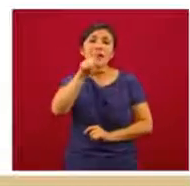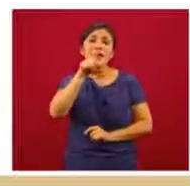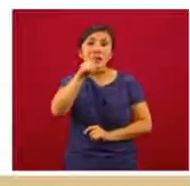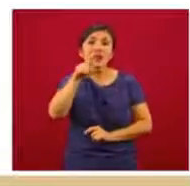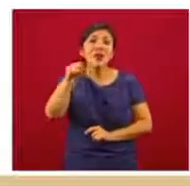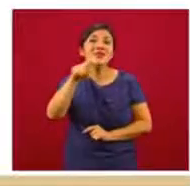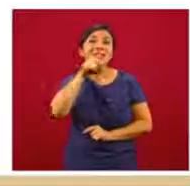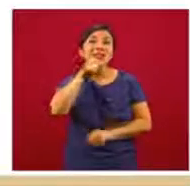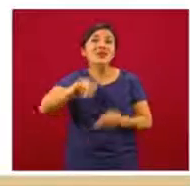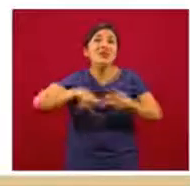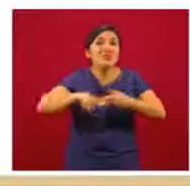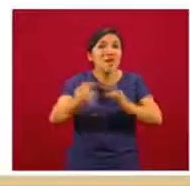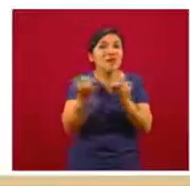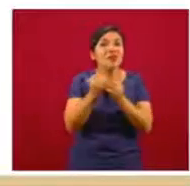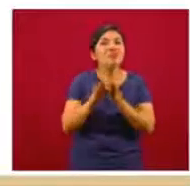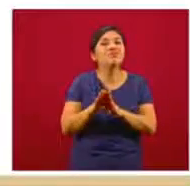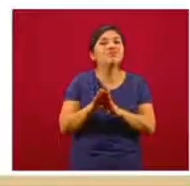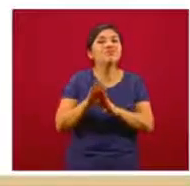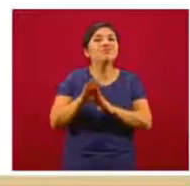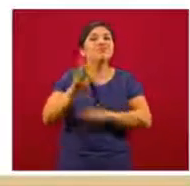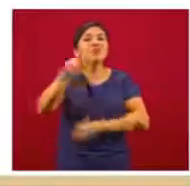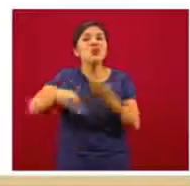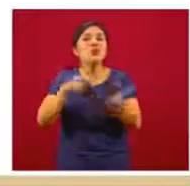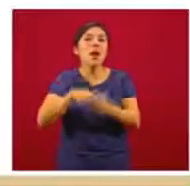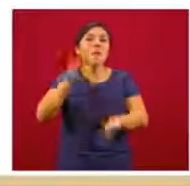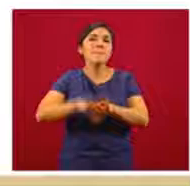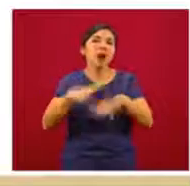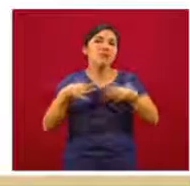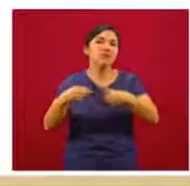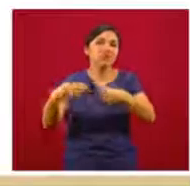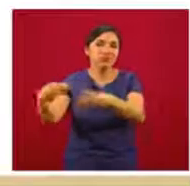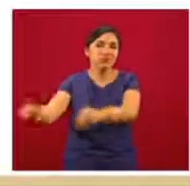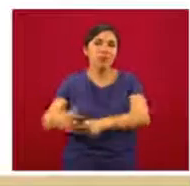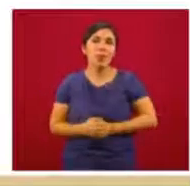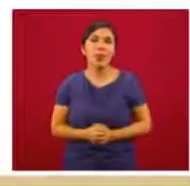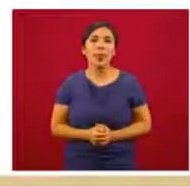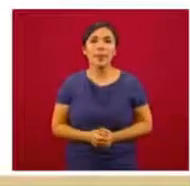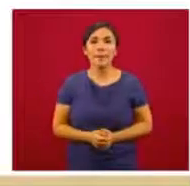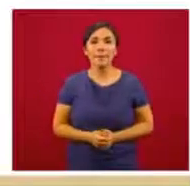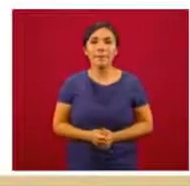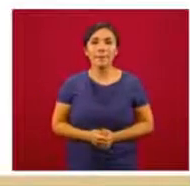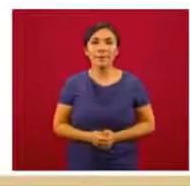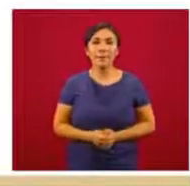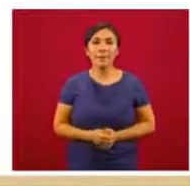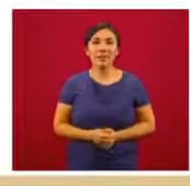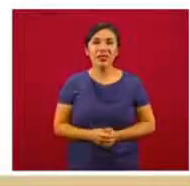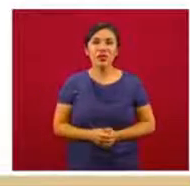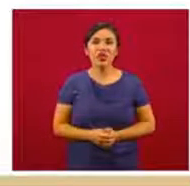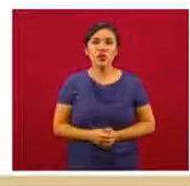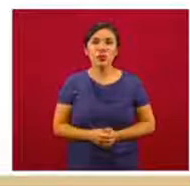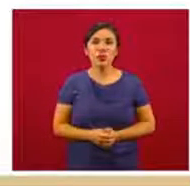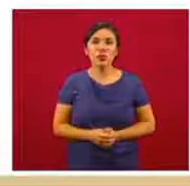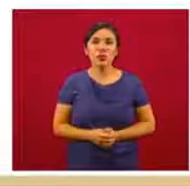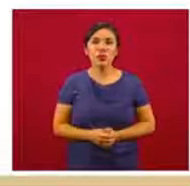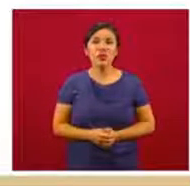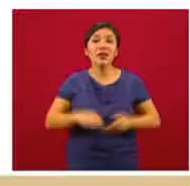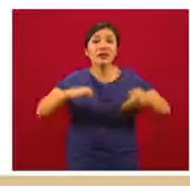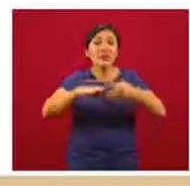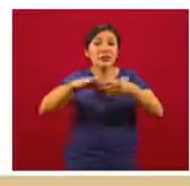Puebla, Baja, Chiapas, and Jalisco that is now approaching the this